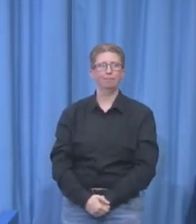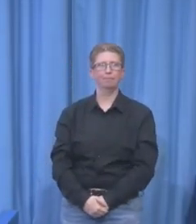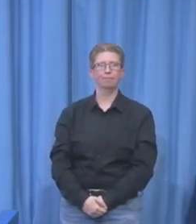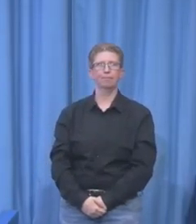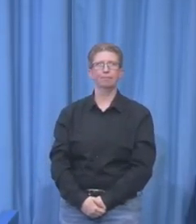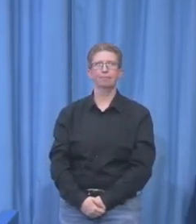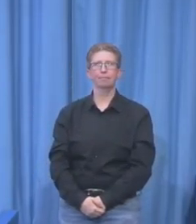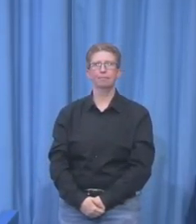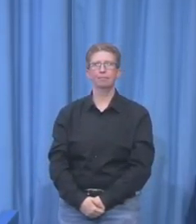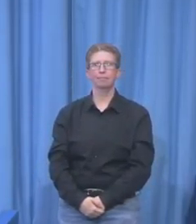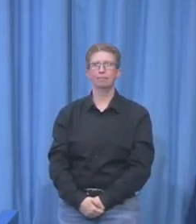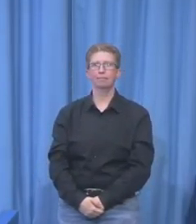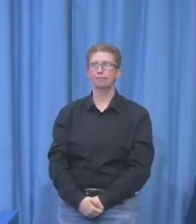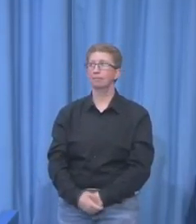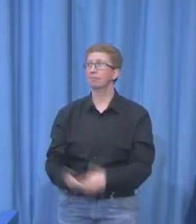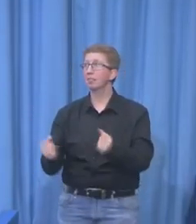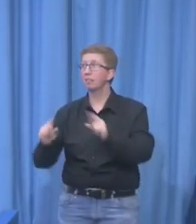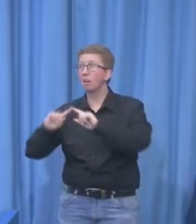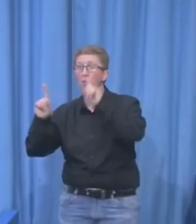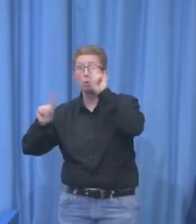Yes.